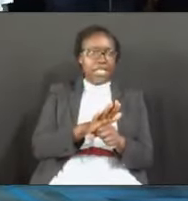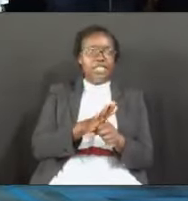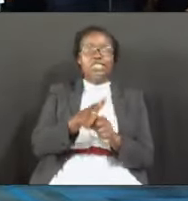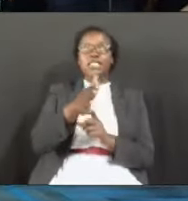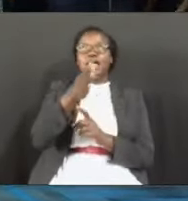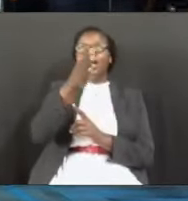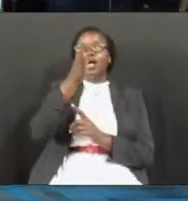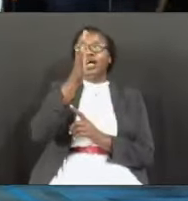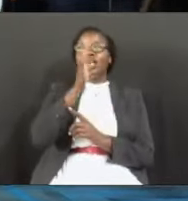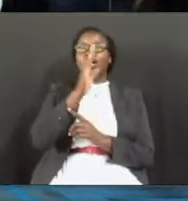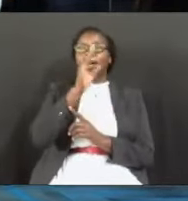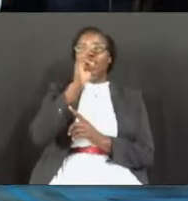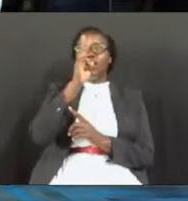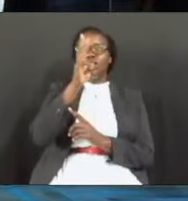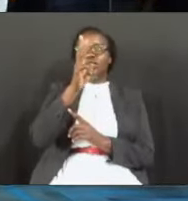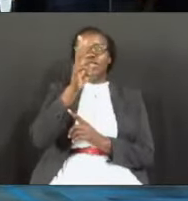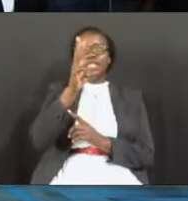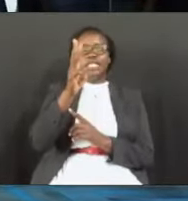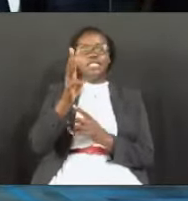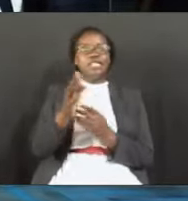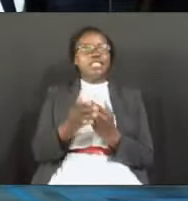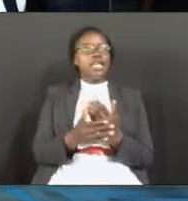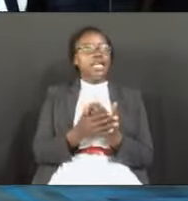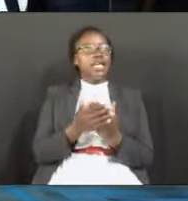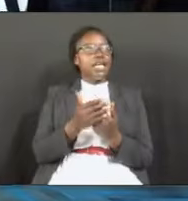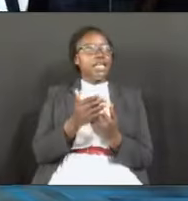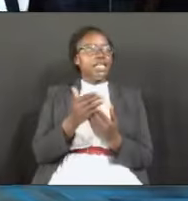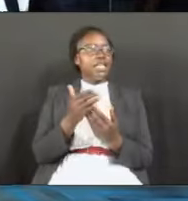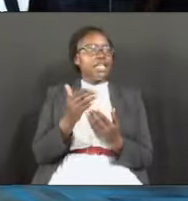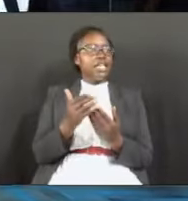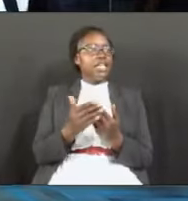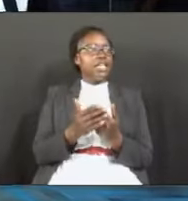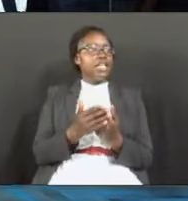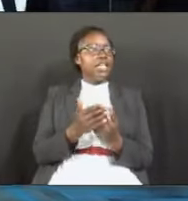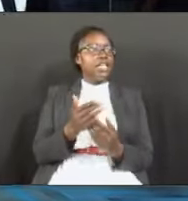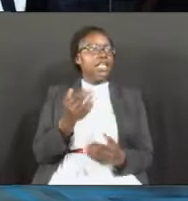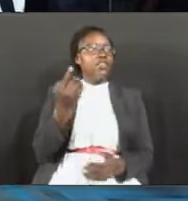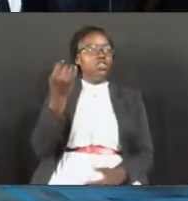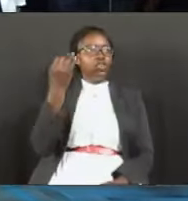come to Jesus before we pray. God will take